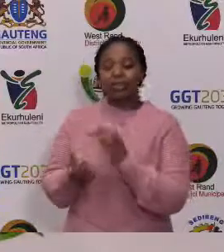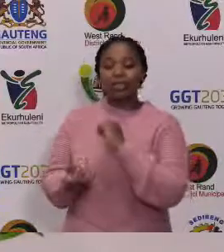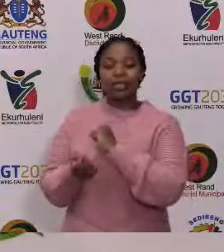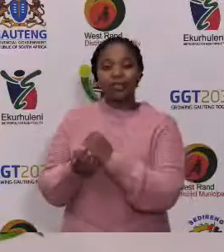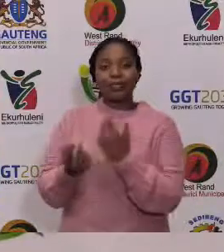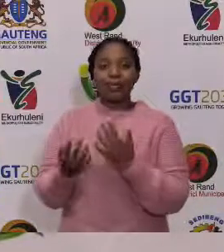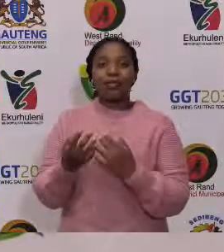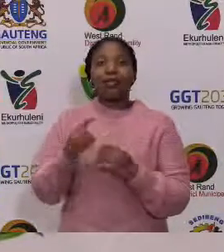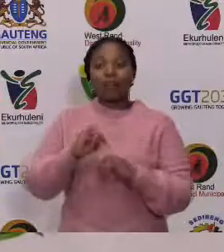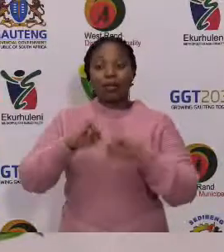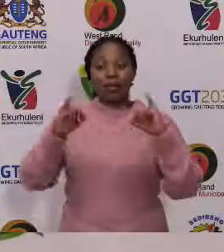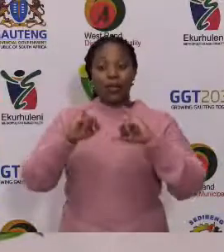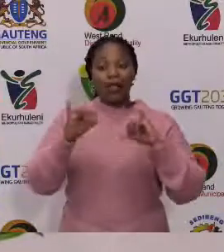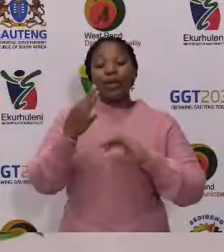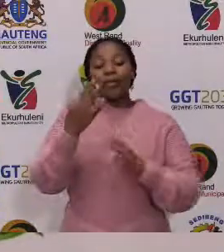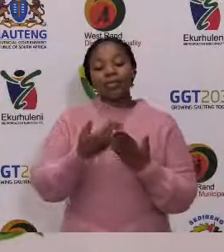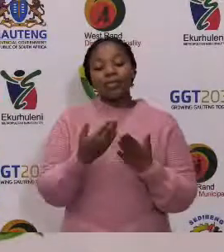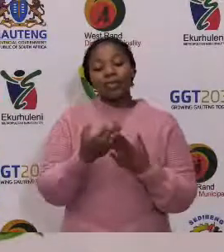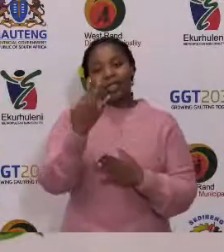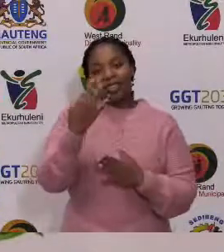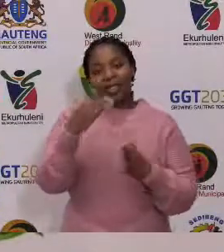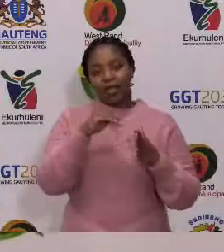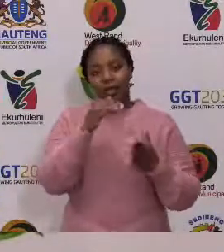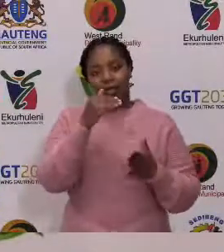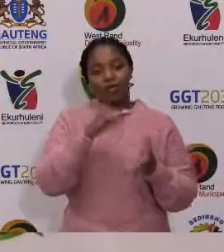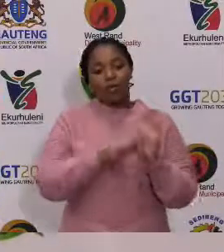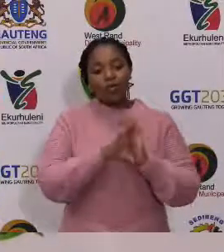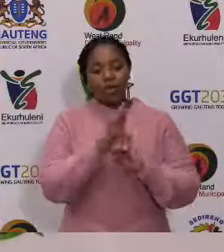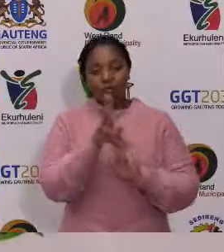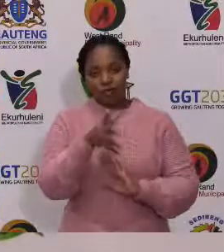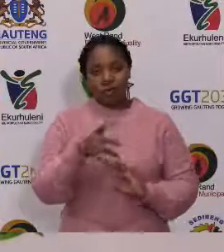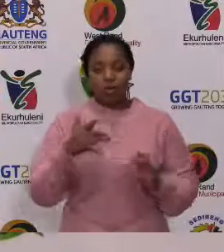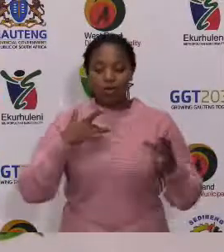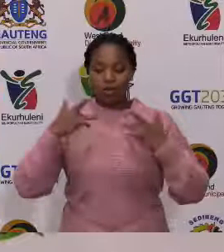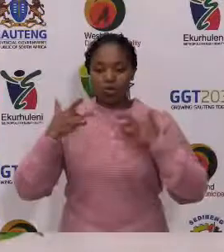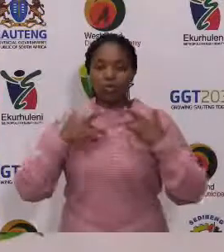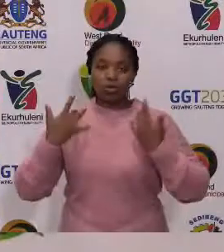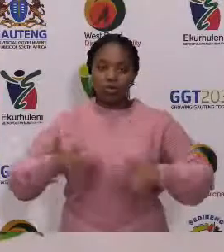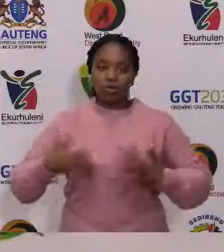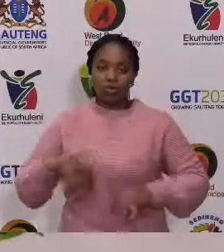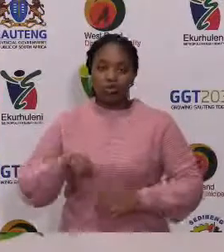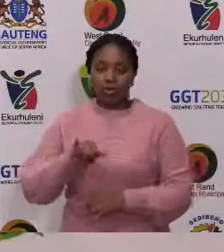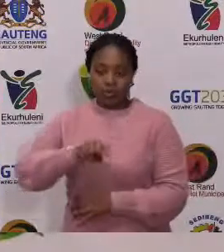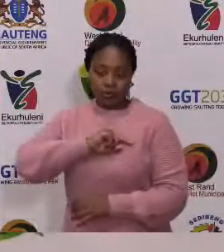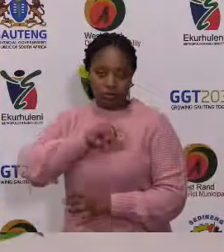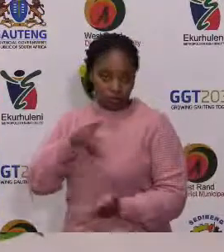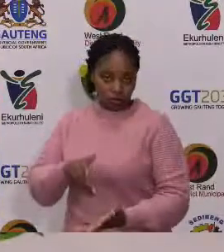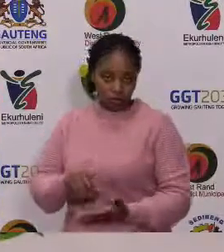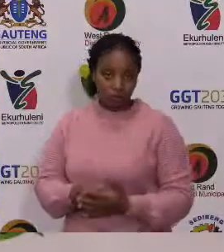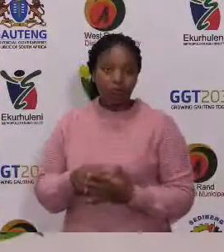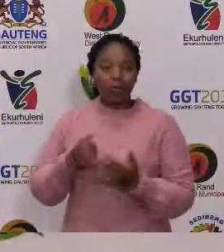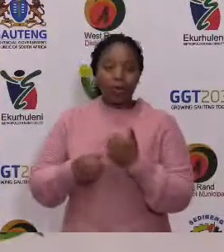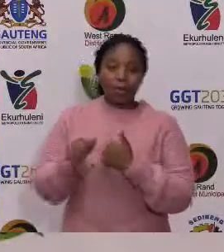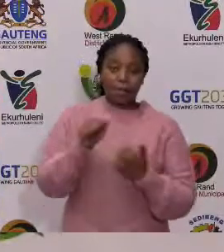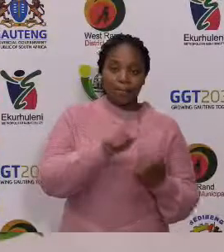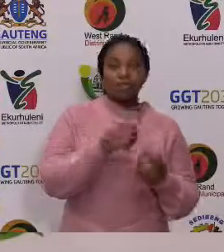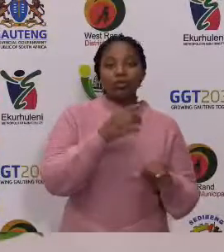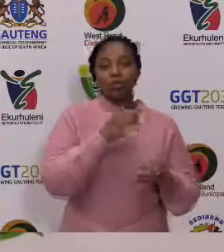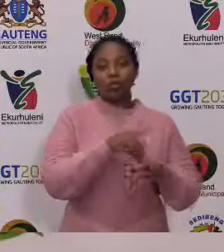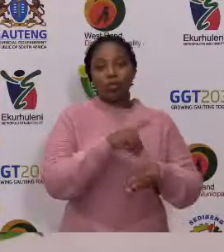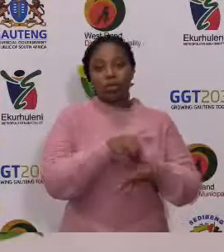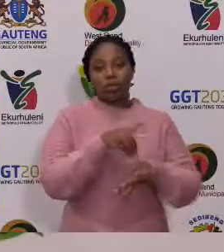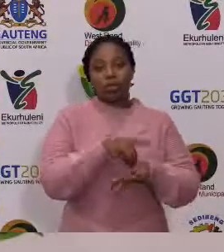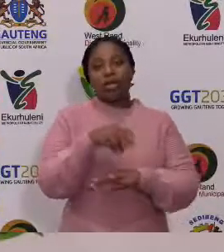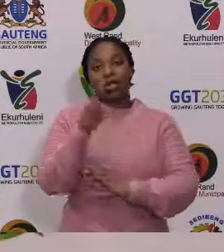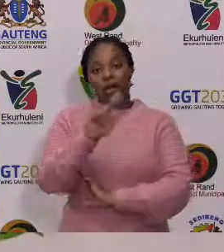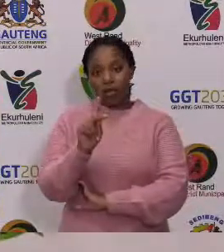going towards a third wave. That's why we are very concerned. So I'm going to give now the floor back to Dr. Kawonga to conclude.